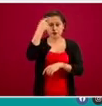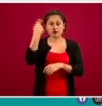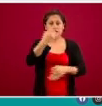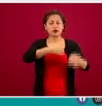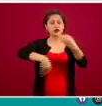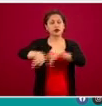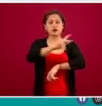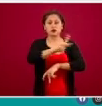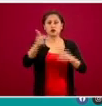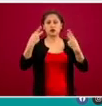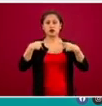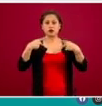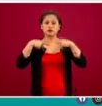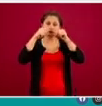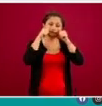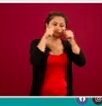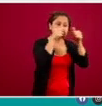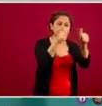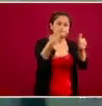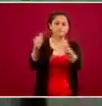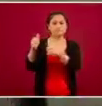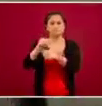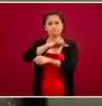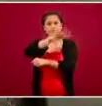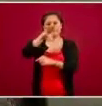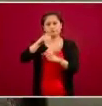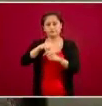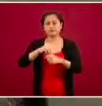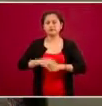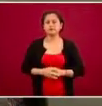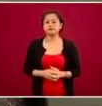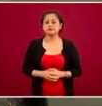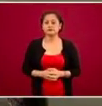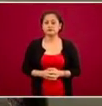and to protect your privacy.